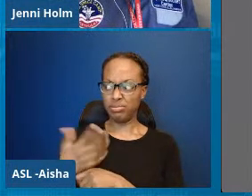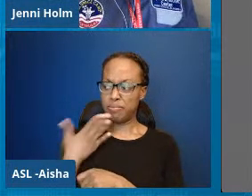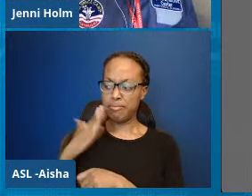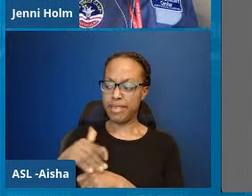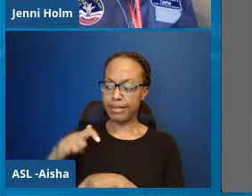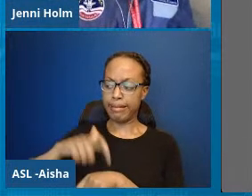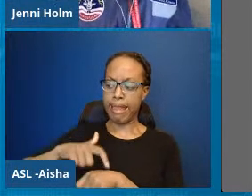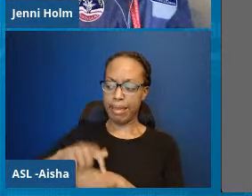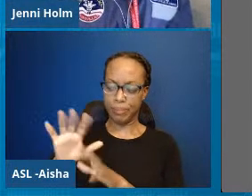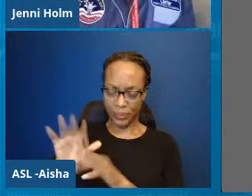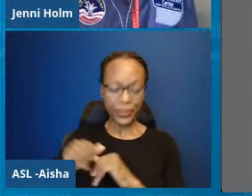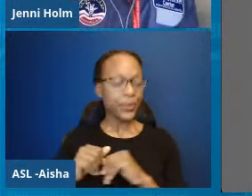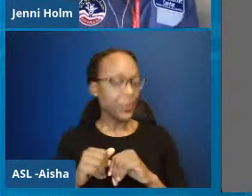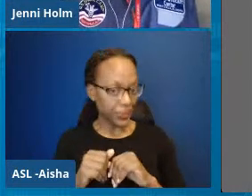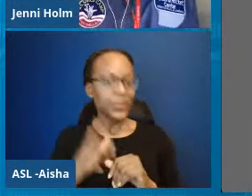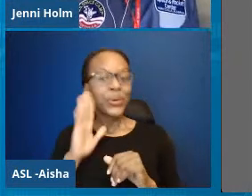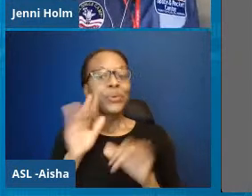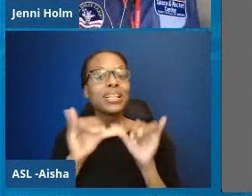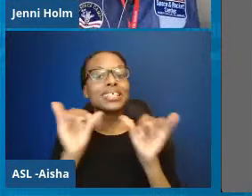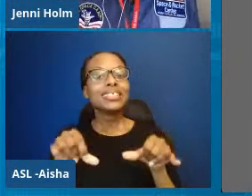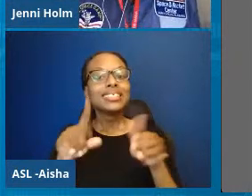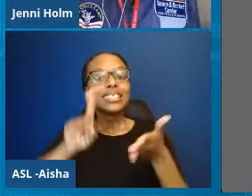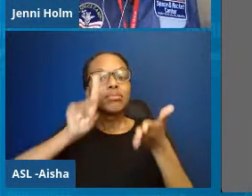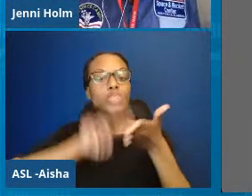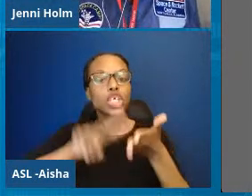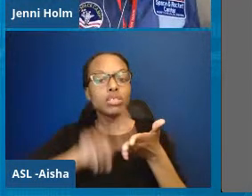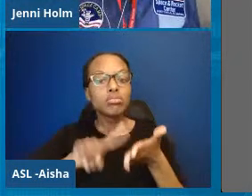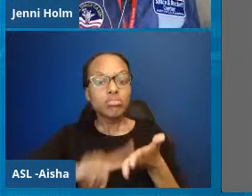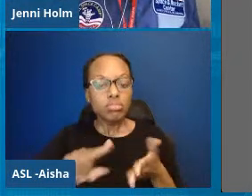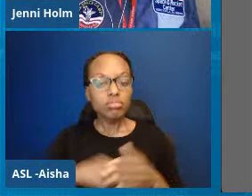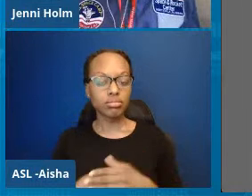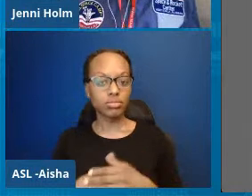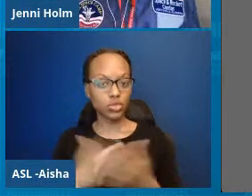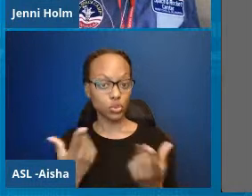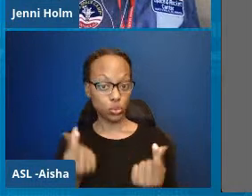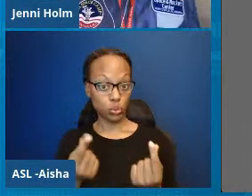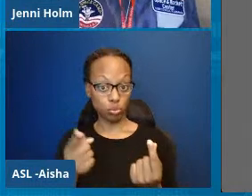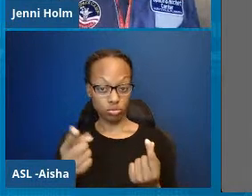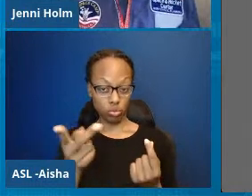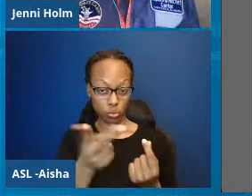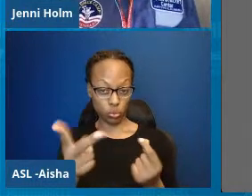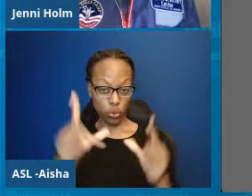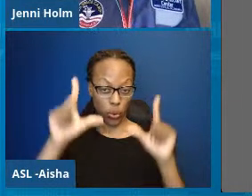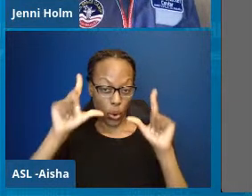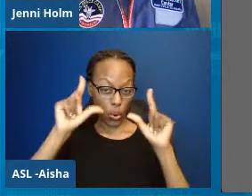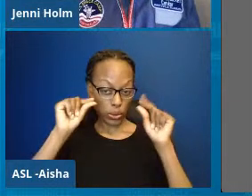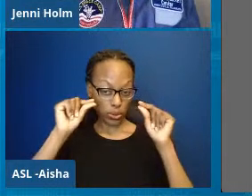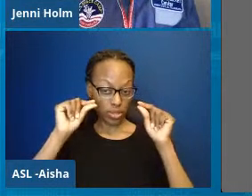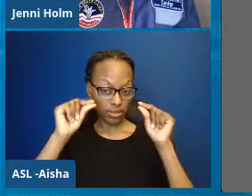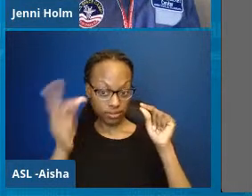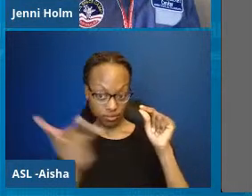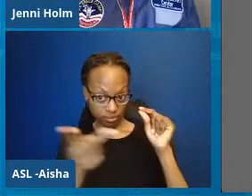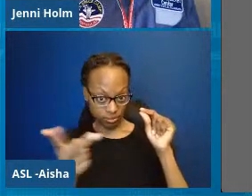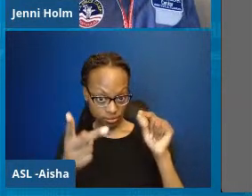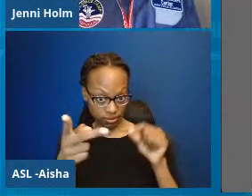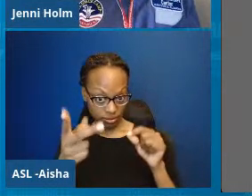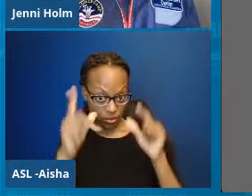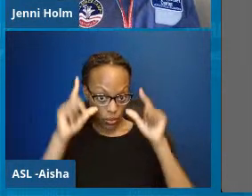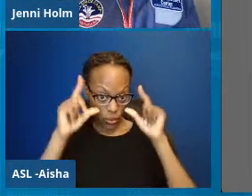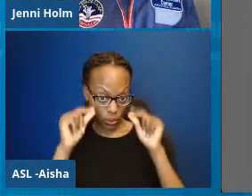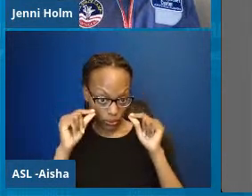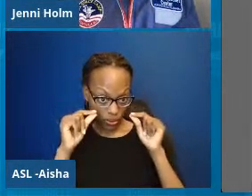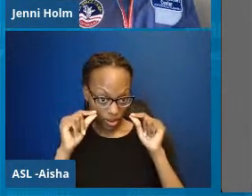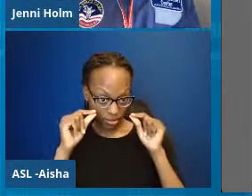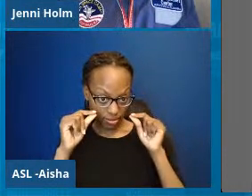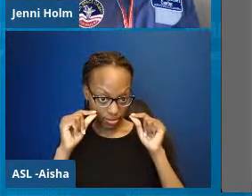It's very exciting. All right, so we're going to go to systems check. Okay, and so I want you to go ahead and close your eyes for a second, both of you, because I'm going to get